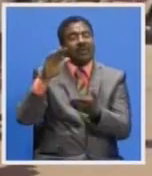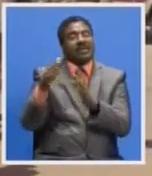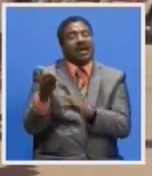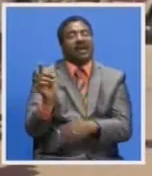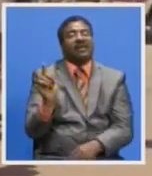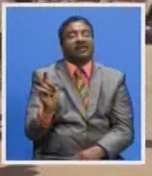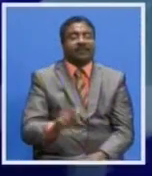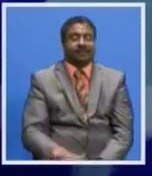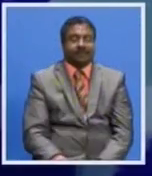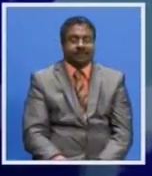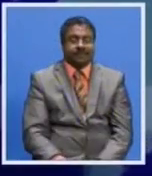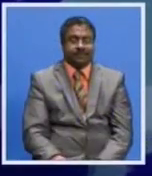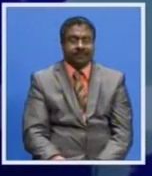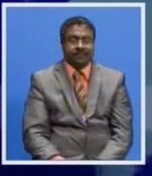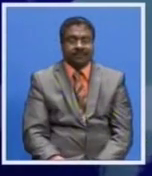Katuba.